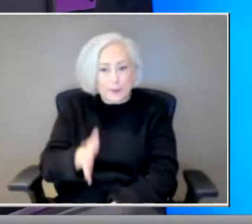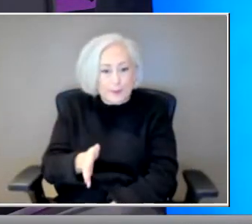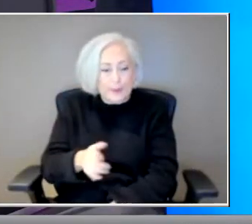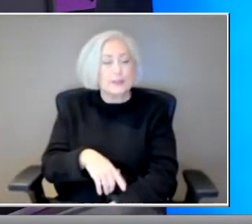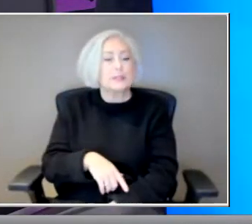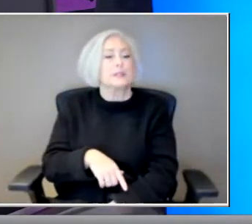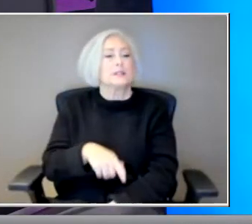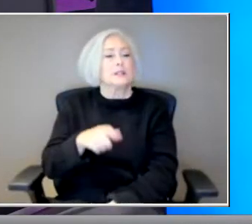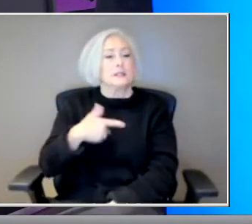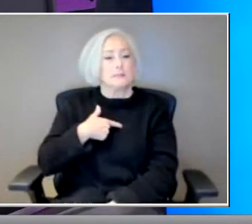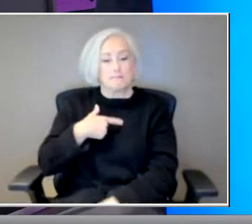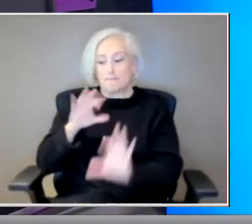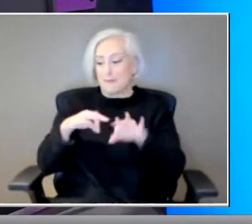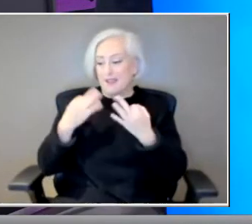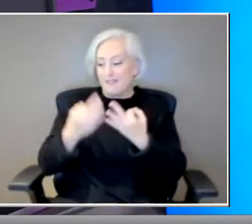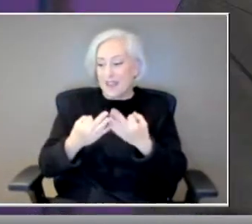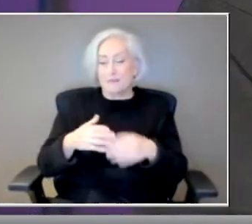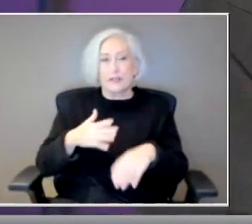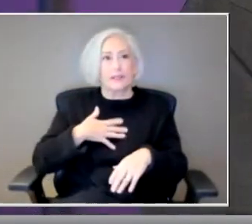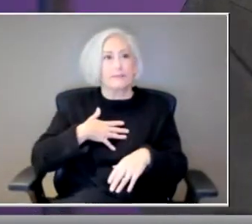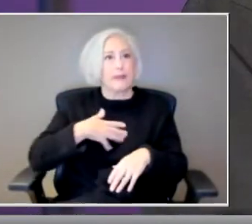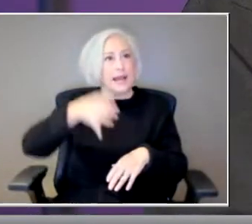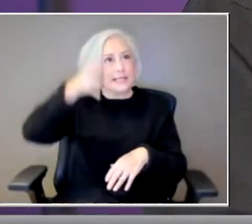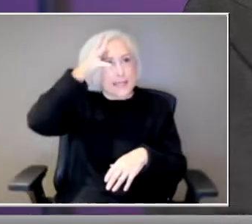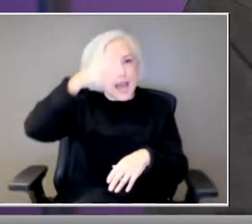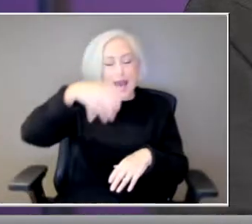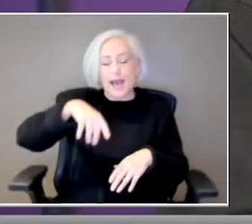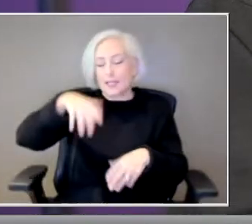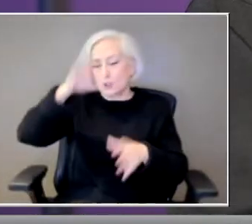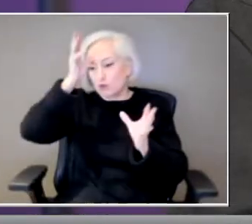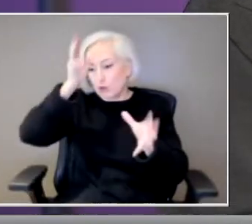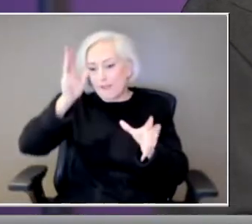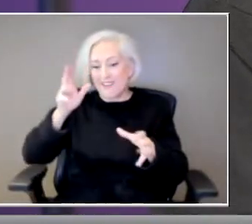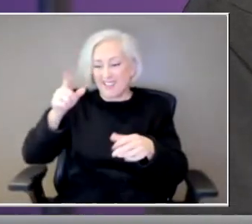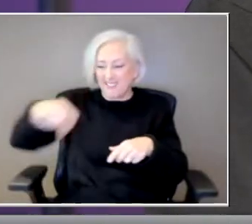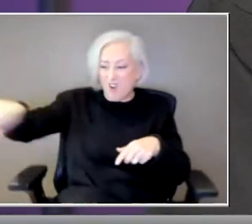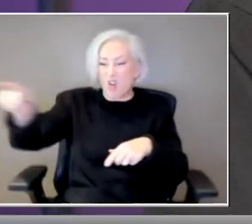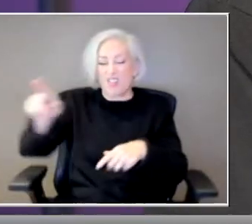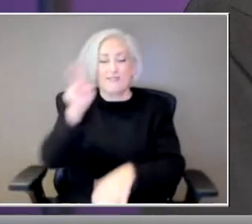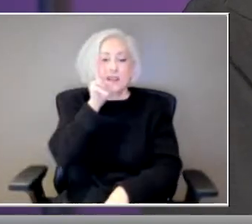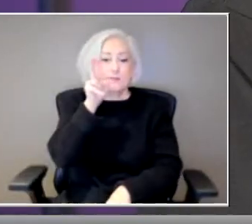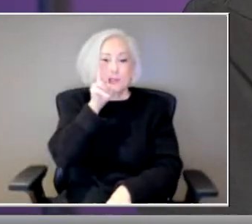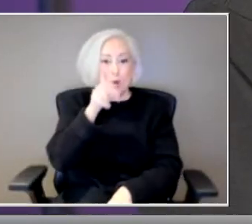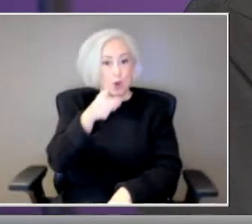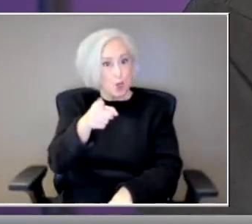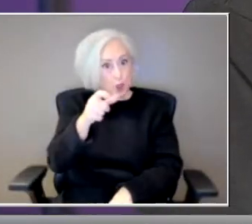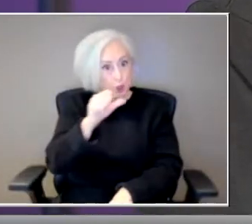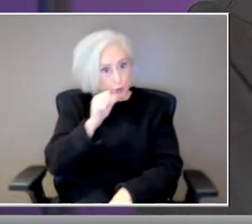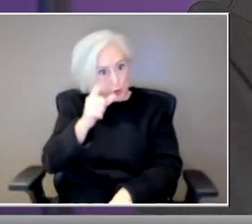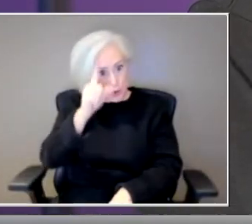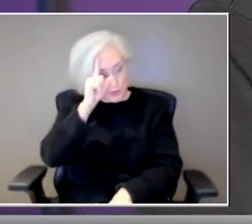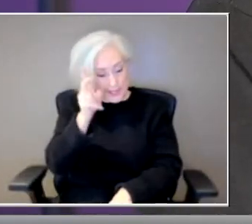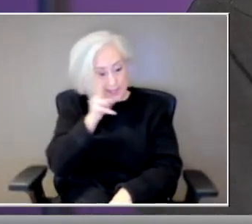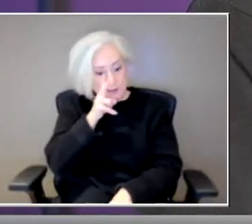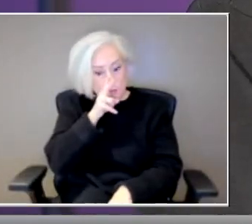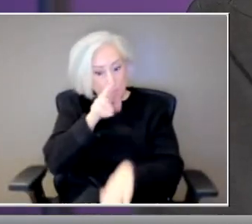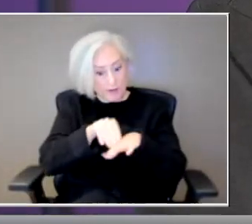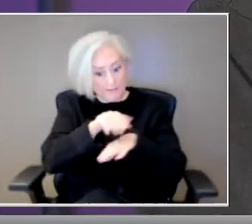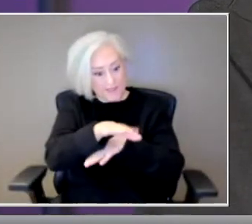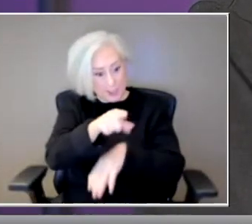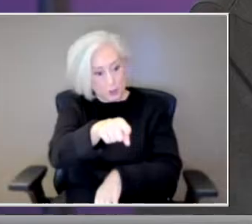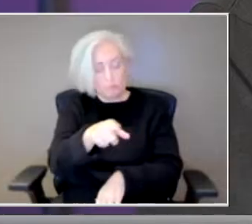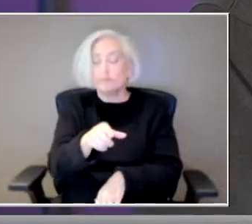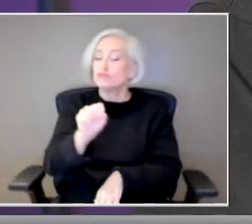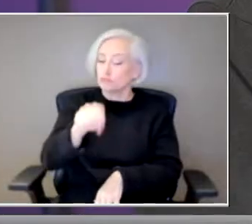My father had it, my grandfather, and they all smoked. And if you think that smoking won't pass through you, it will. It does. Mm-hmm. It definitely